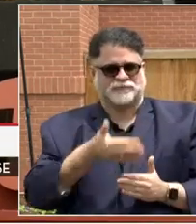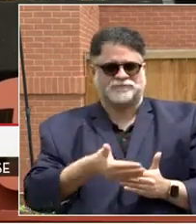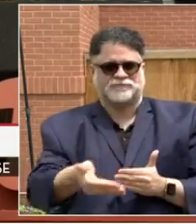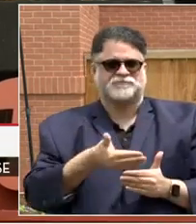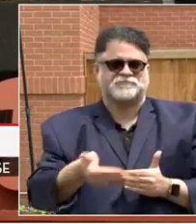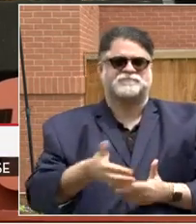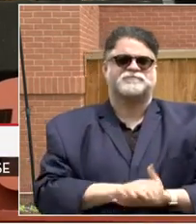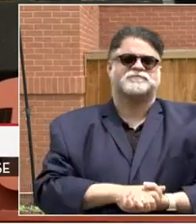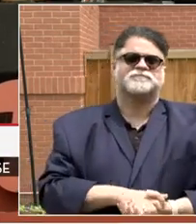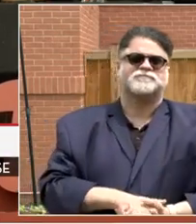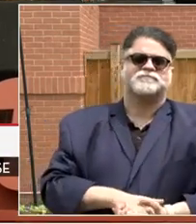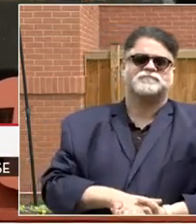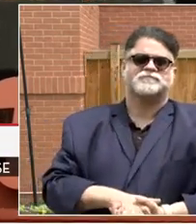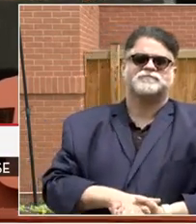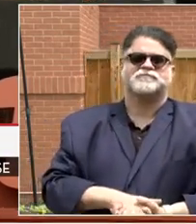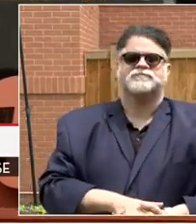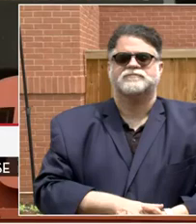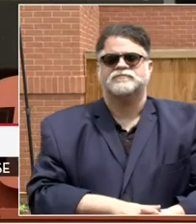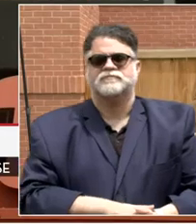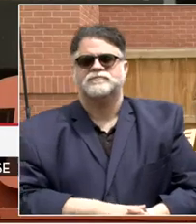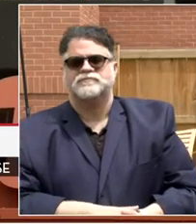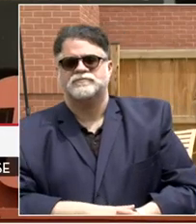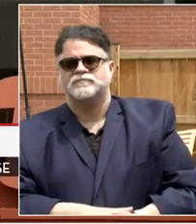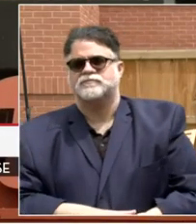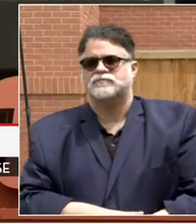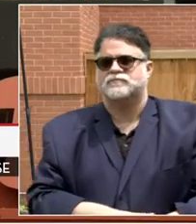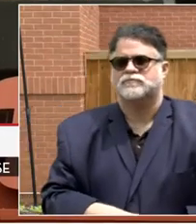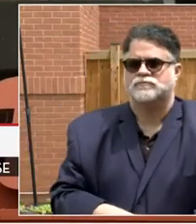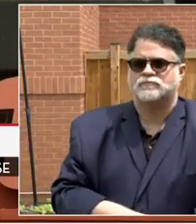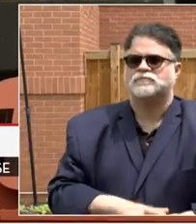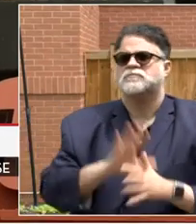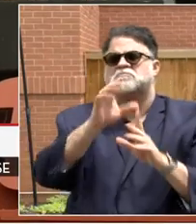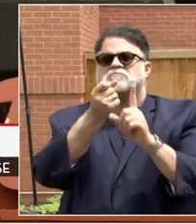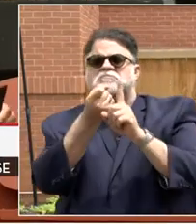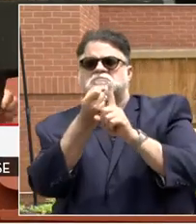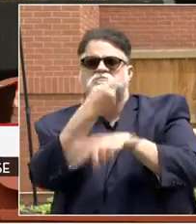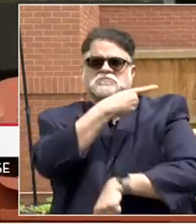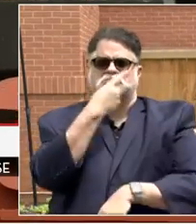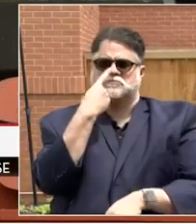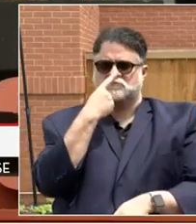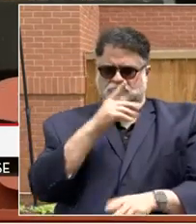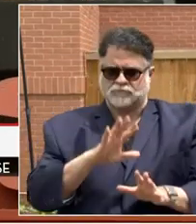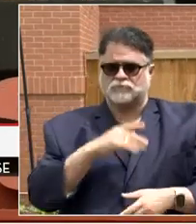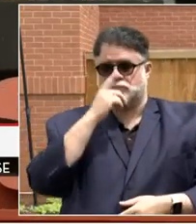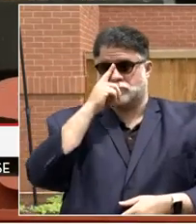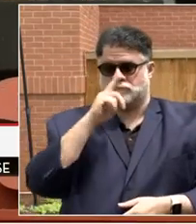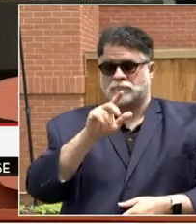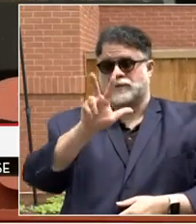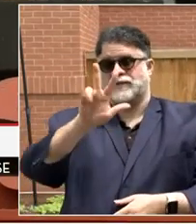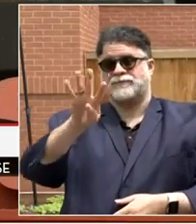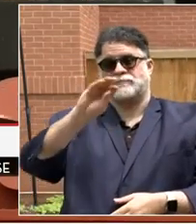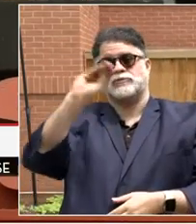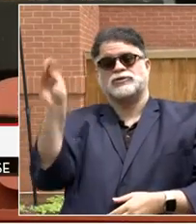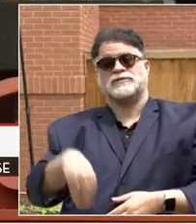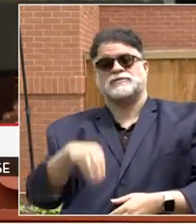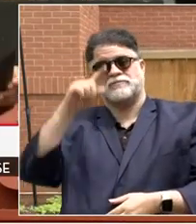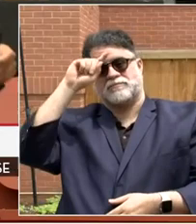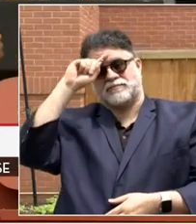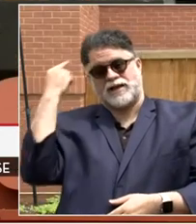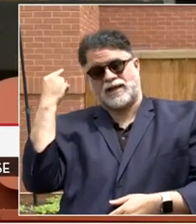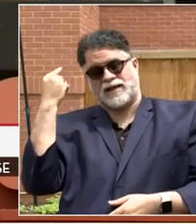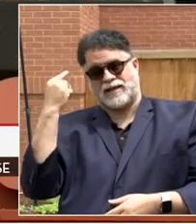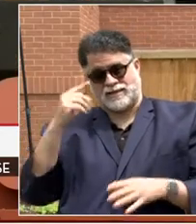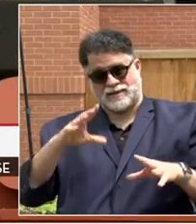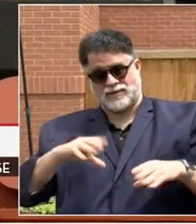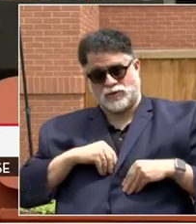Yes. Slightly off topic, but currently 34% of Black Washingtonians own homes.